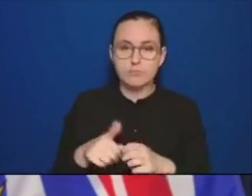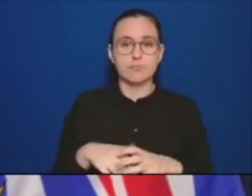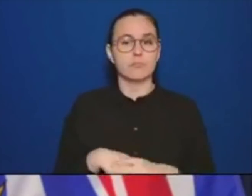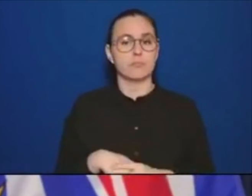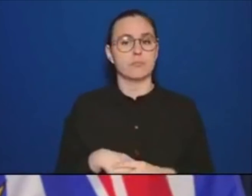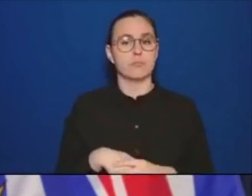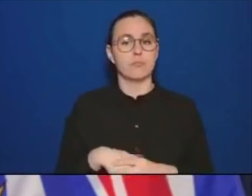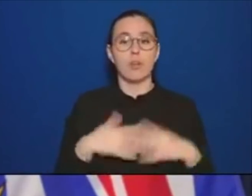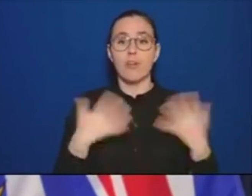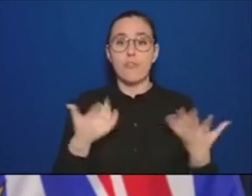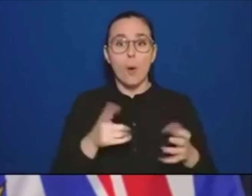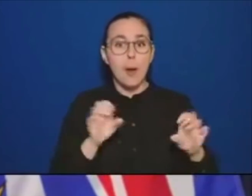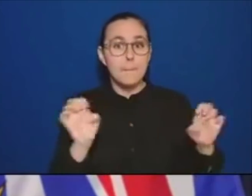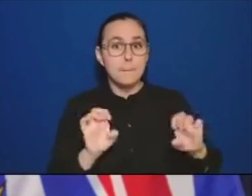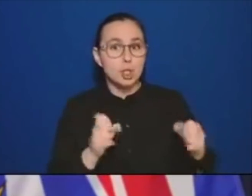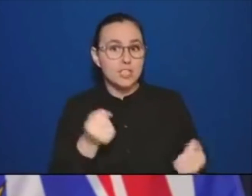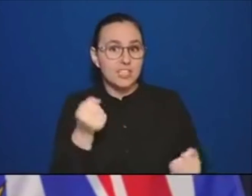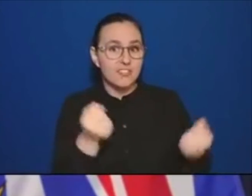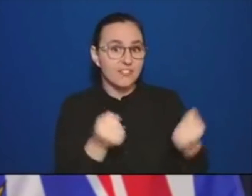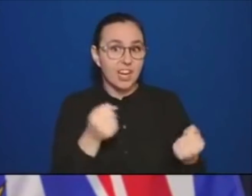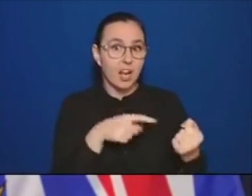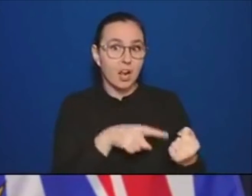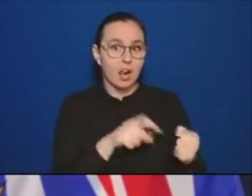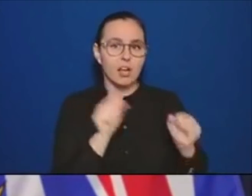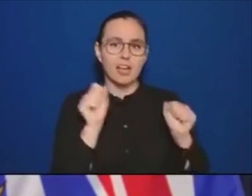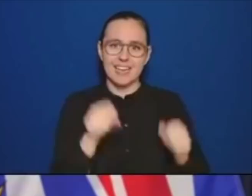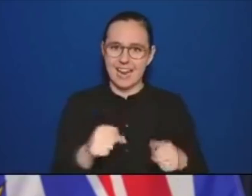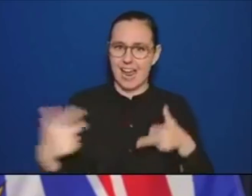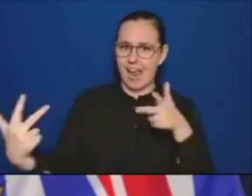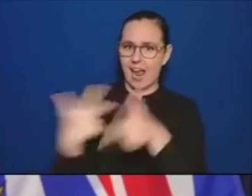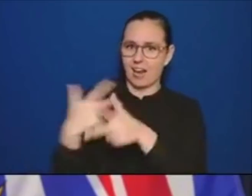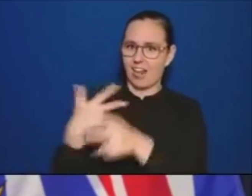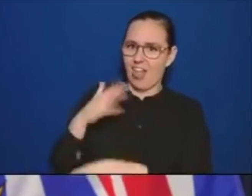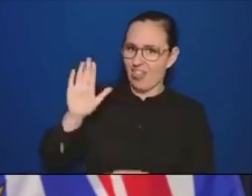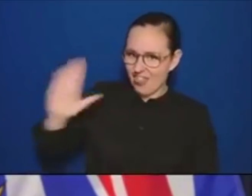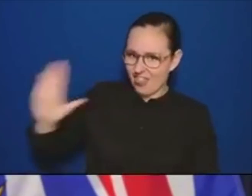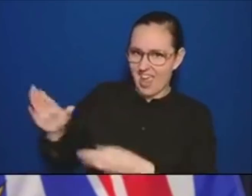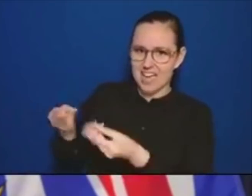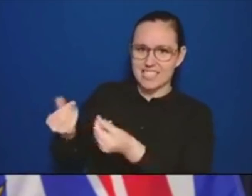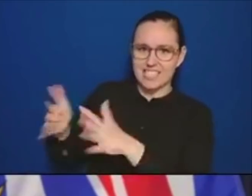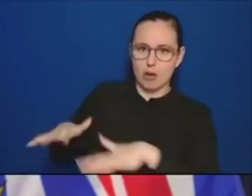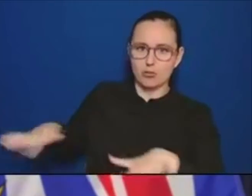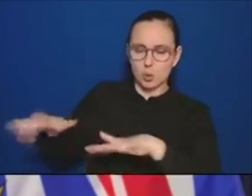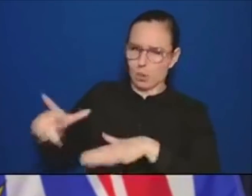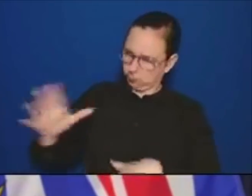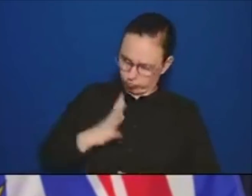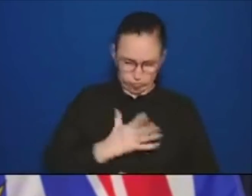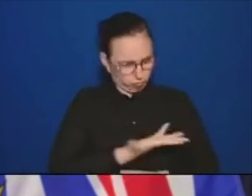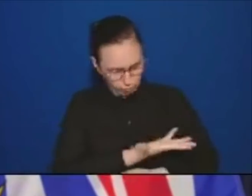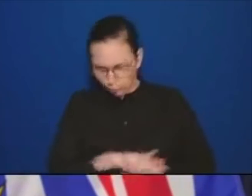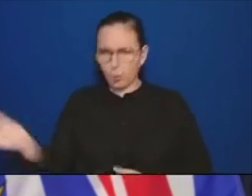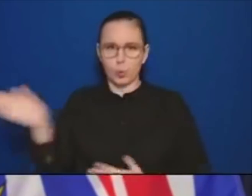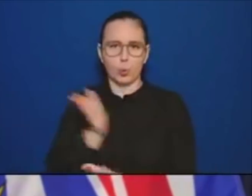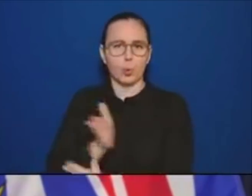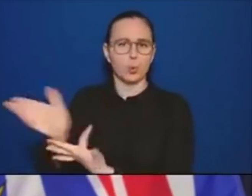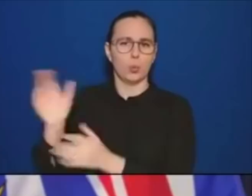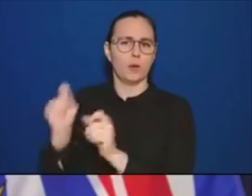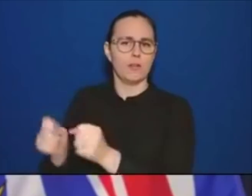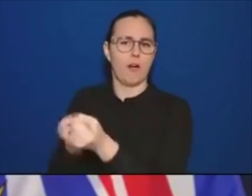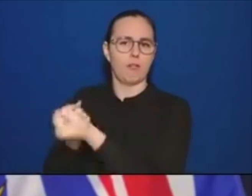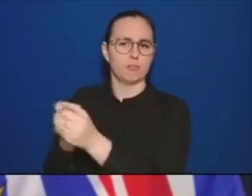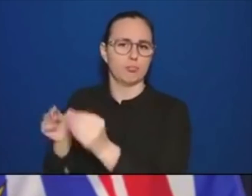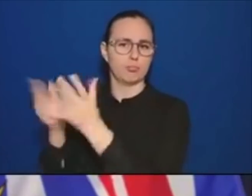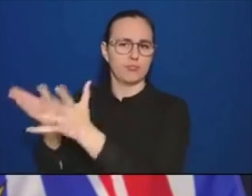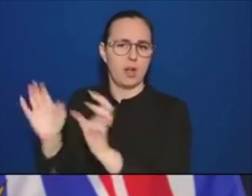Indigenous communities. The work to ensure First Nations can access available supports is happening across the